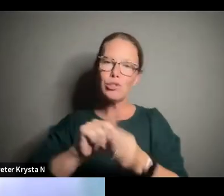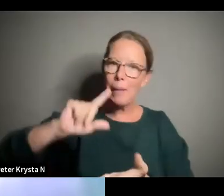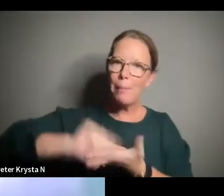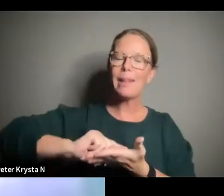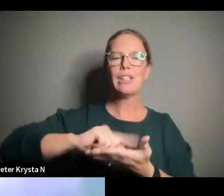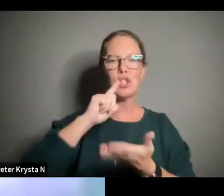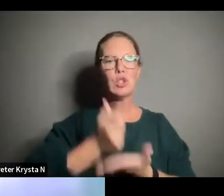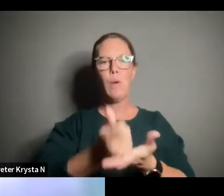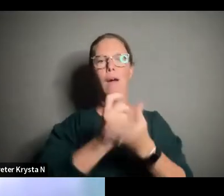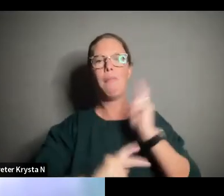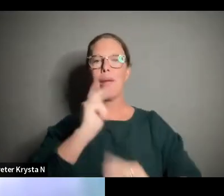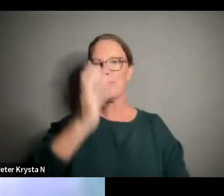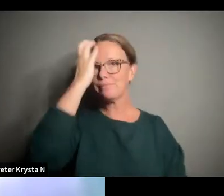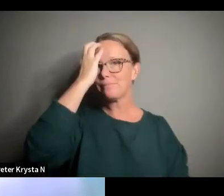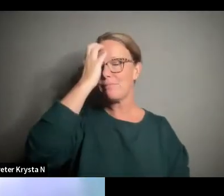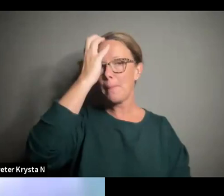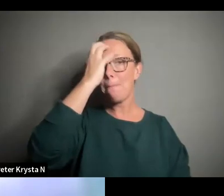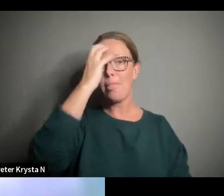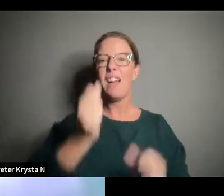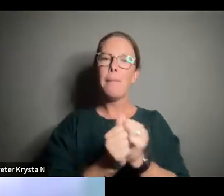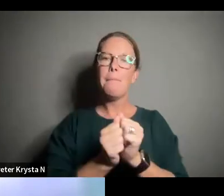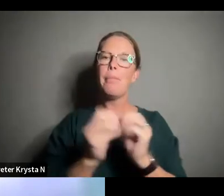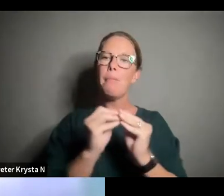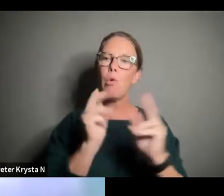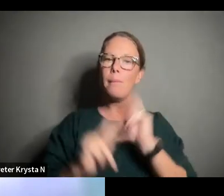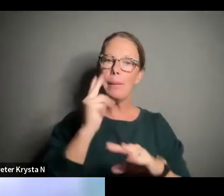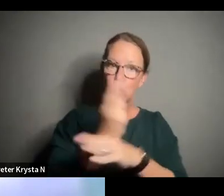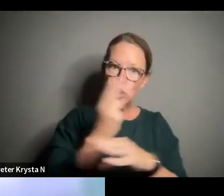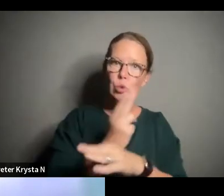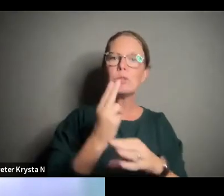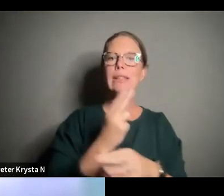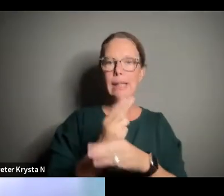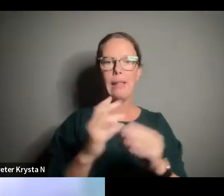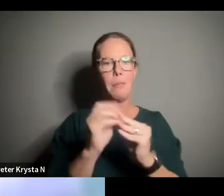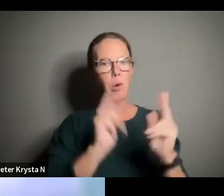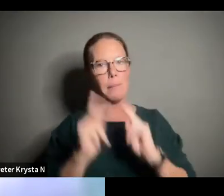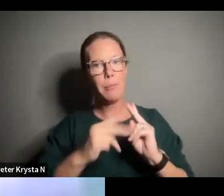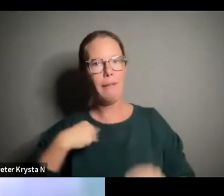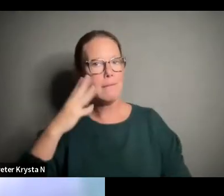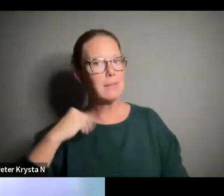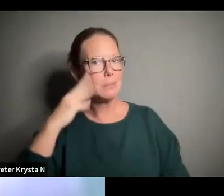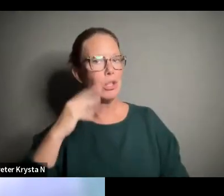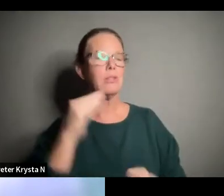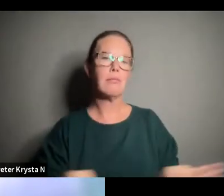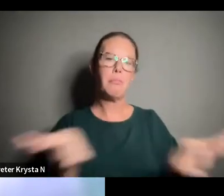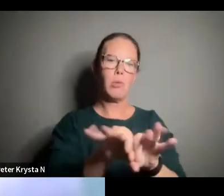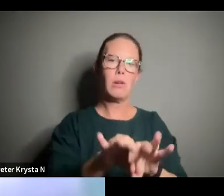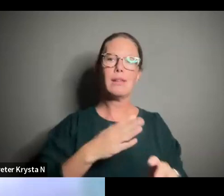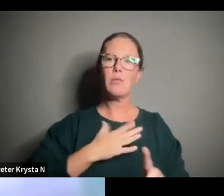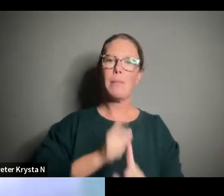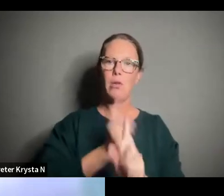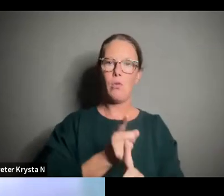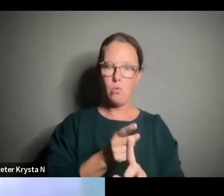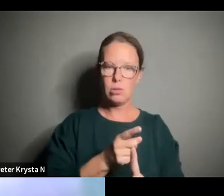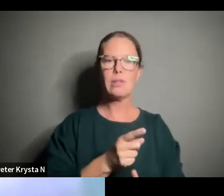this. And the more people utilize it, the more people have experience with it, which is very important. And that's kind of one of my goals, has been